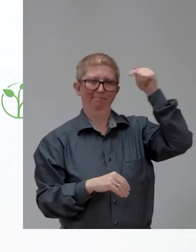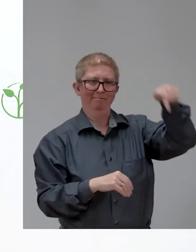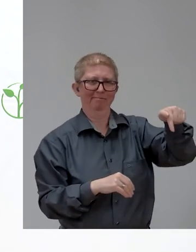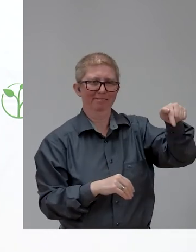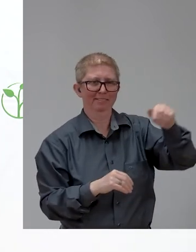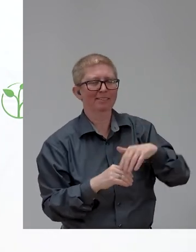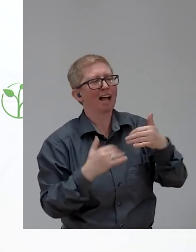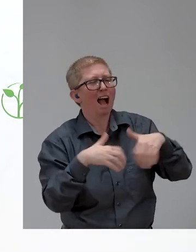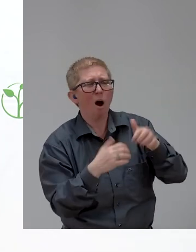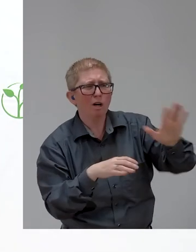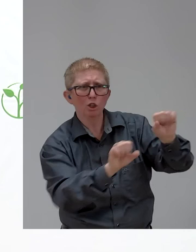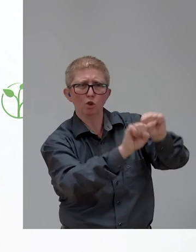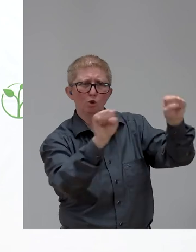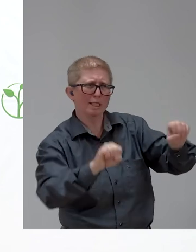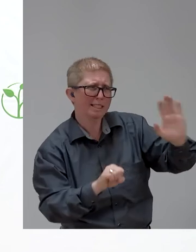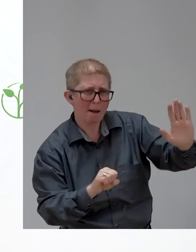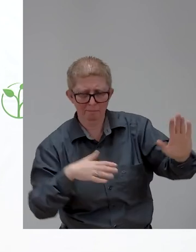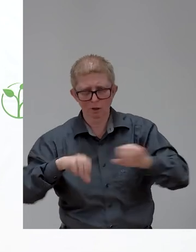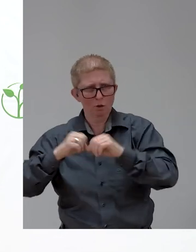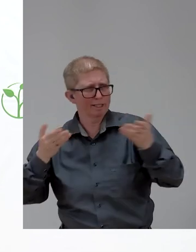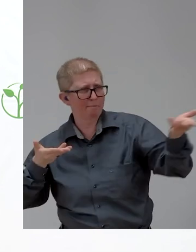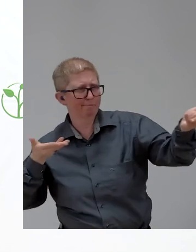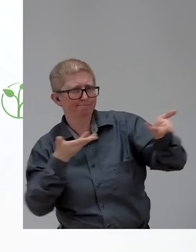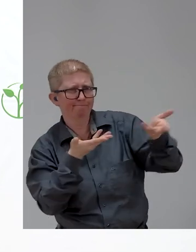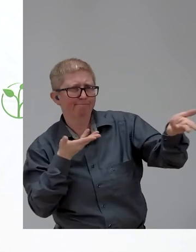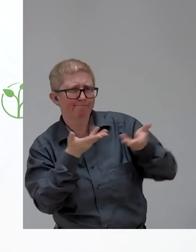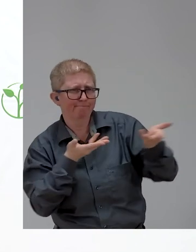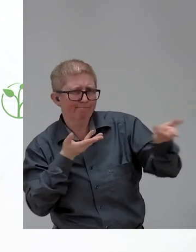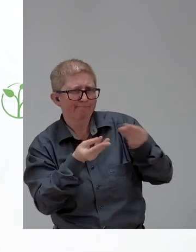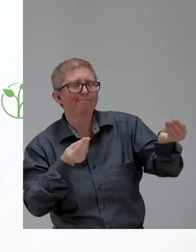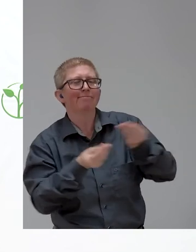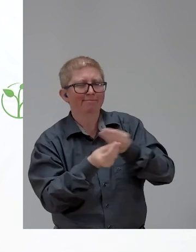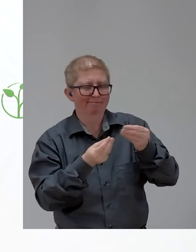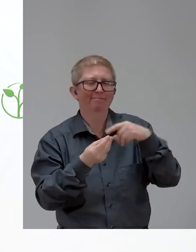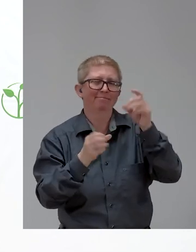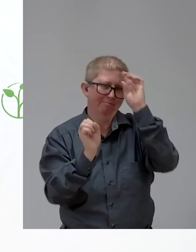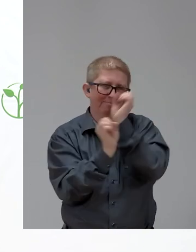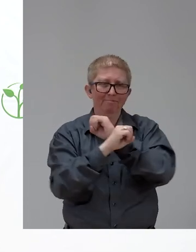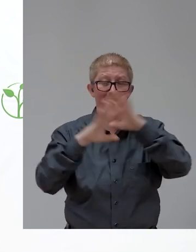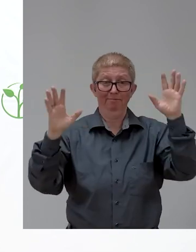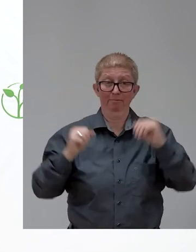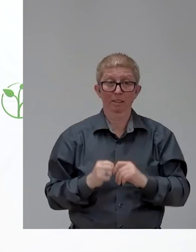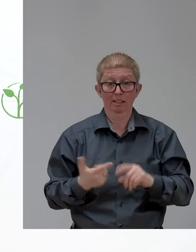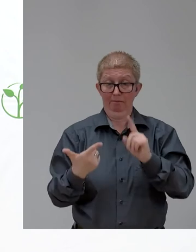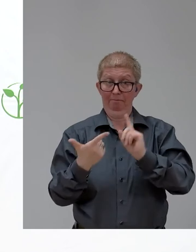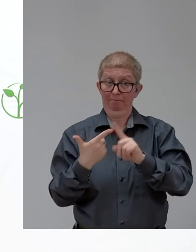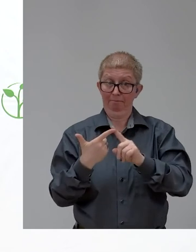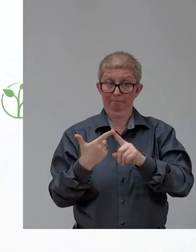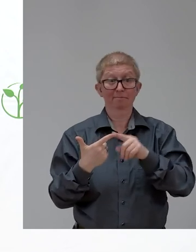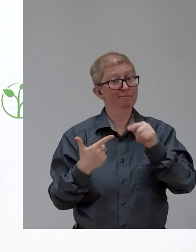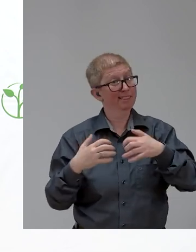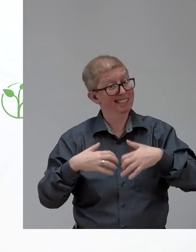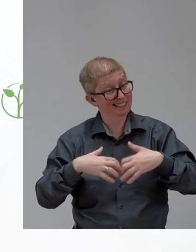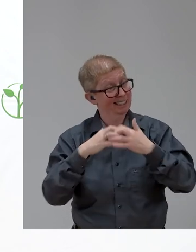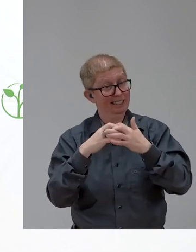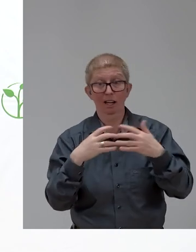the third, like in a startup, the team is the most important. If you invest, you always look at the team. And please also don't neglect this. Even if